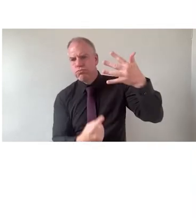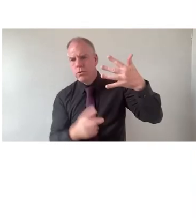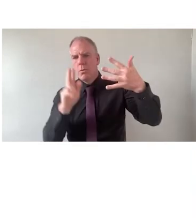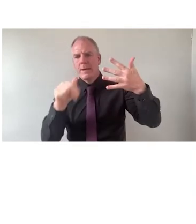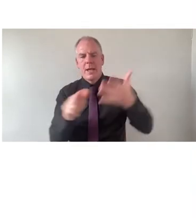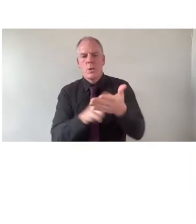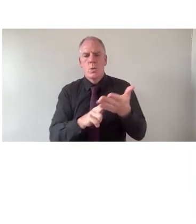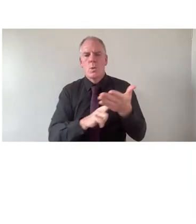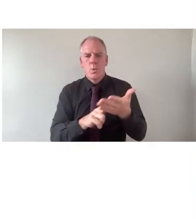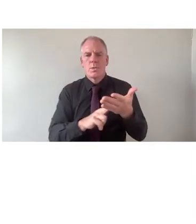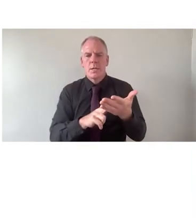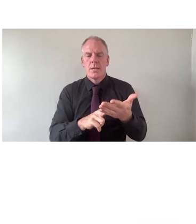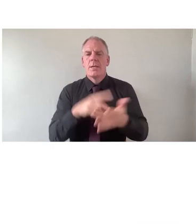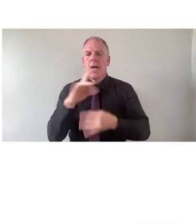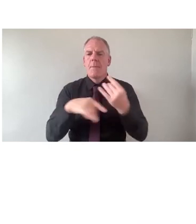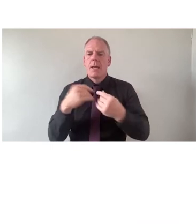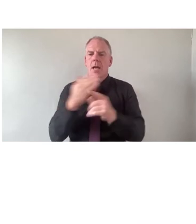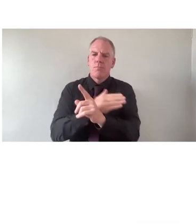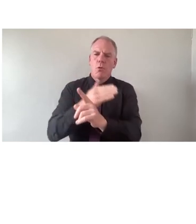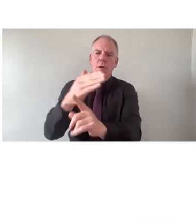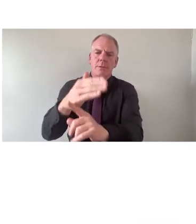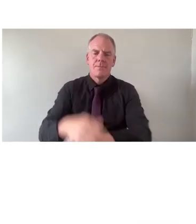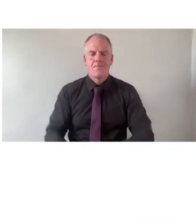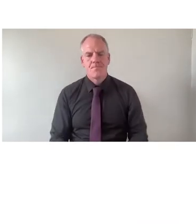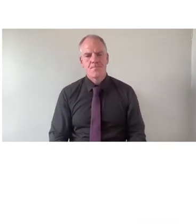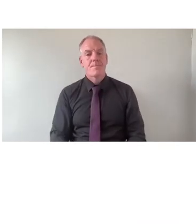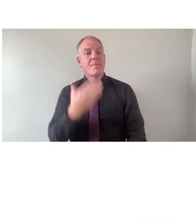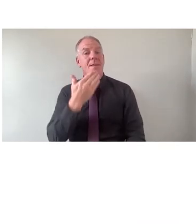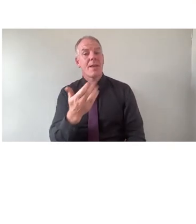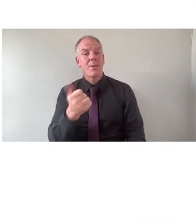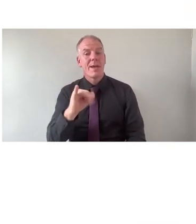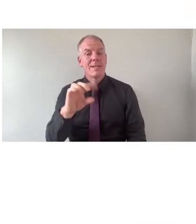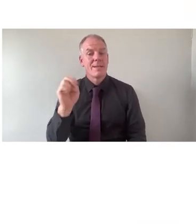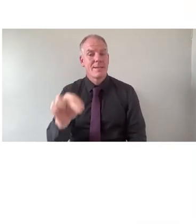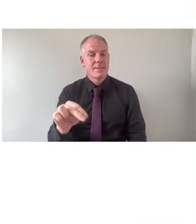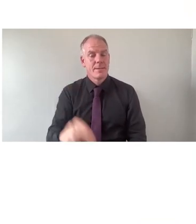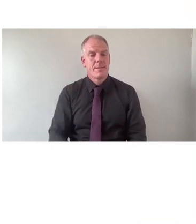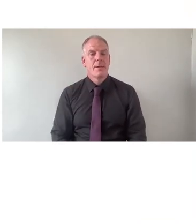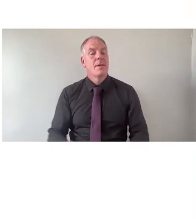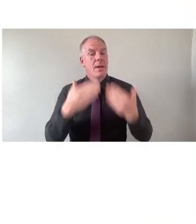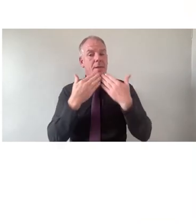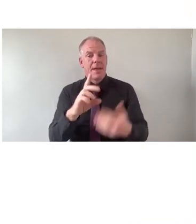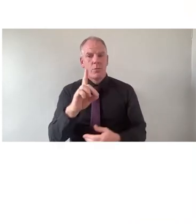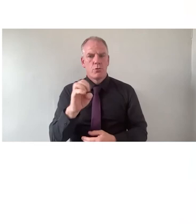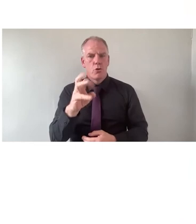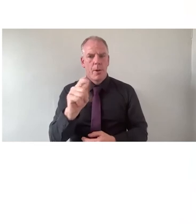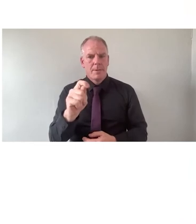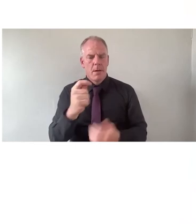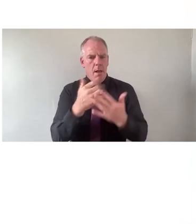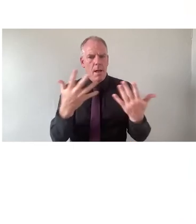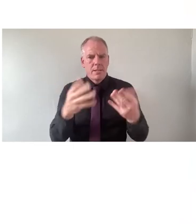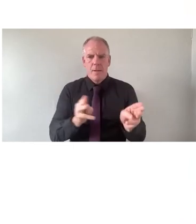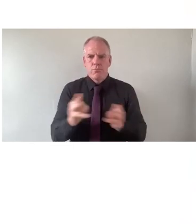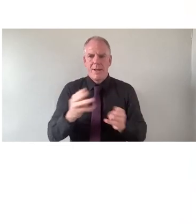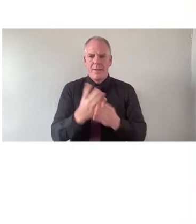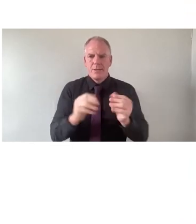resolve these issues and to make further progress. Thank you, Aideen. Absolutely. Thank you, Dermot, and lots of very practical steps